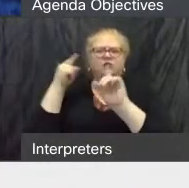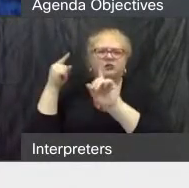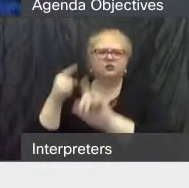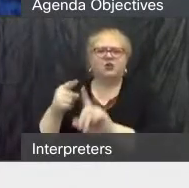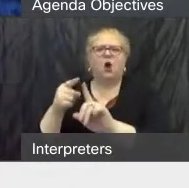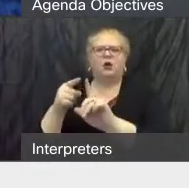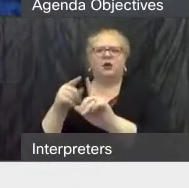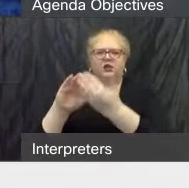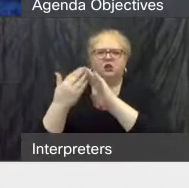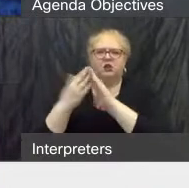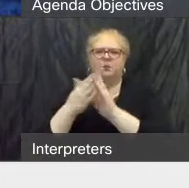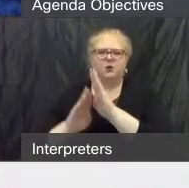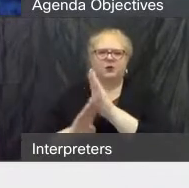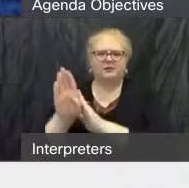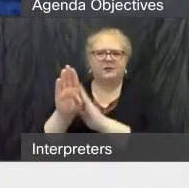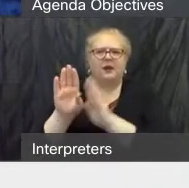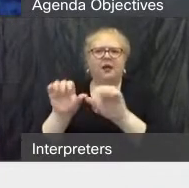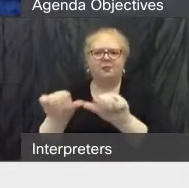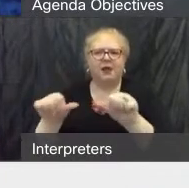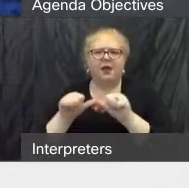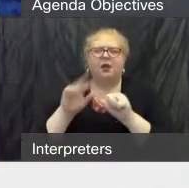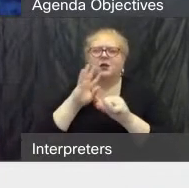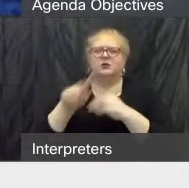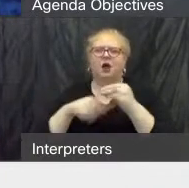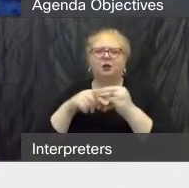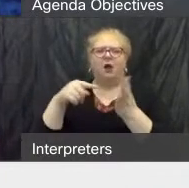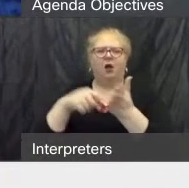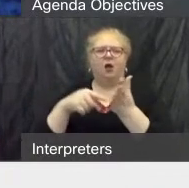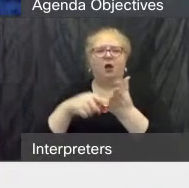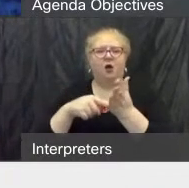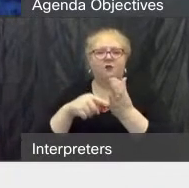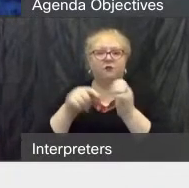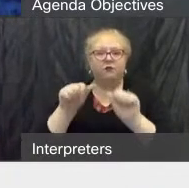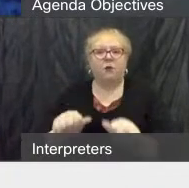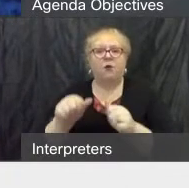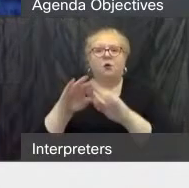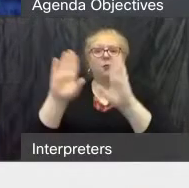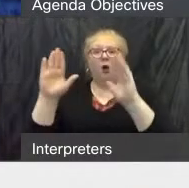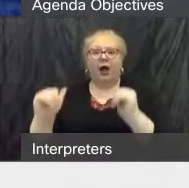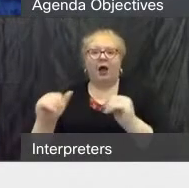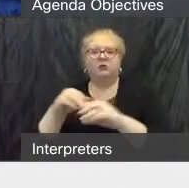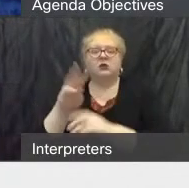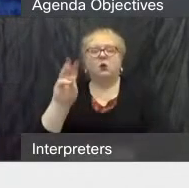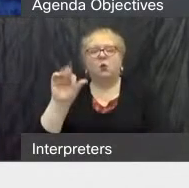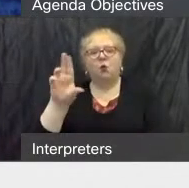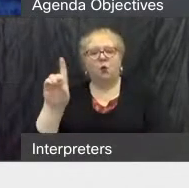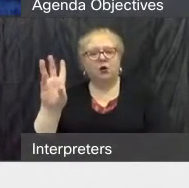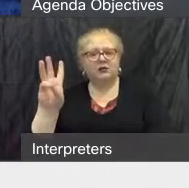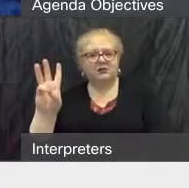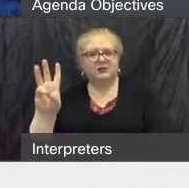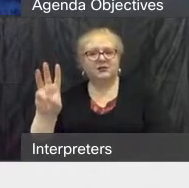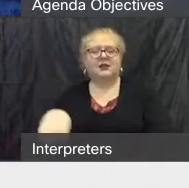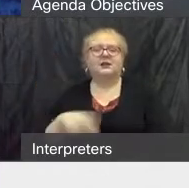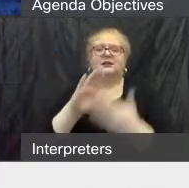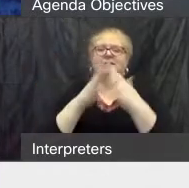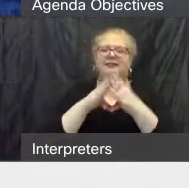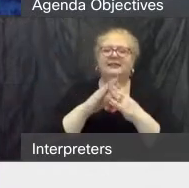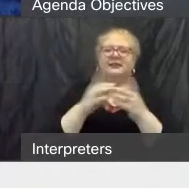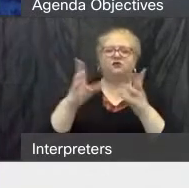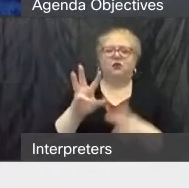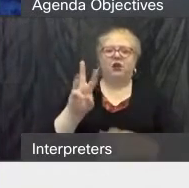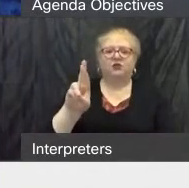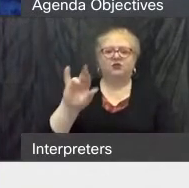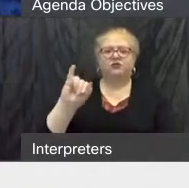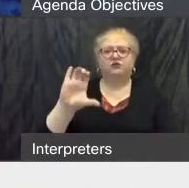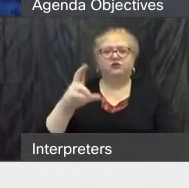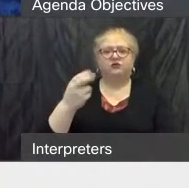great example, we talked about the affordable housing in Ward 6, but City Director Richardson joined me because